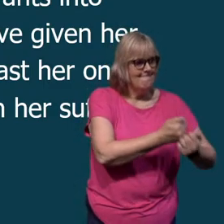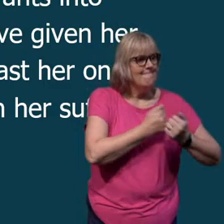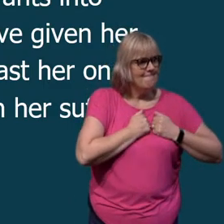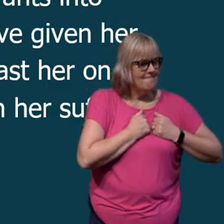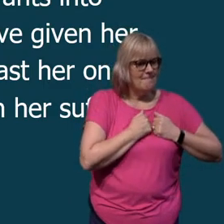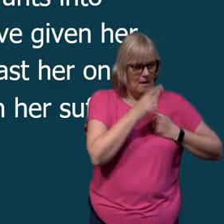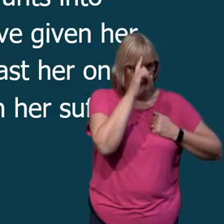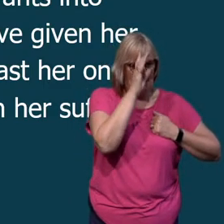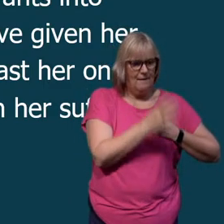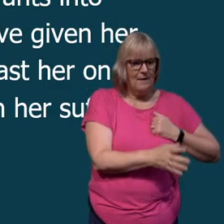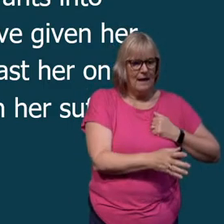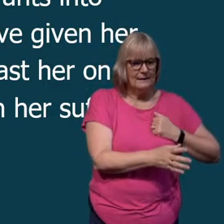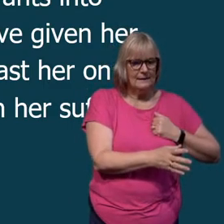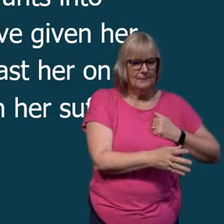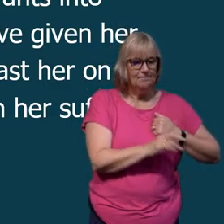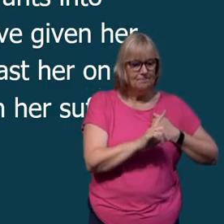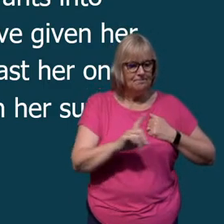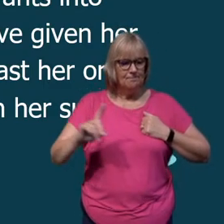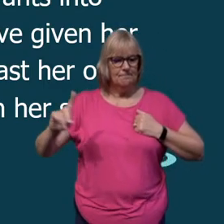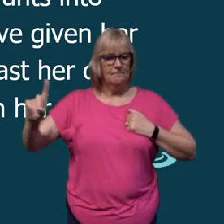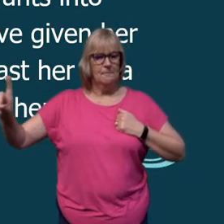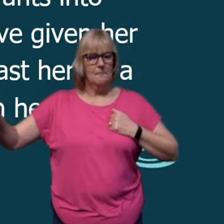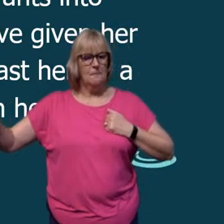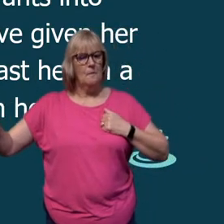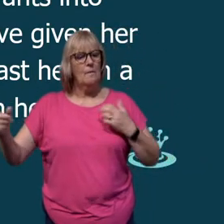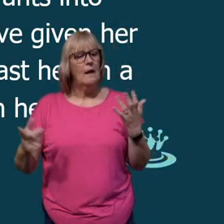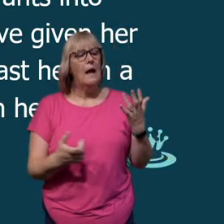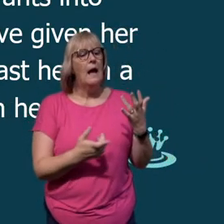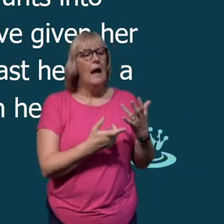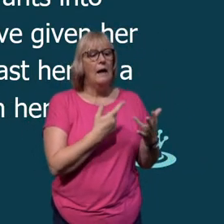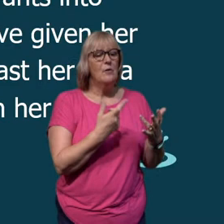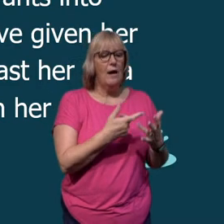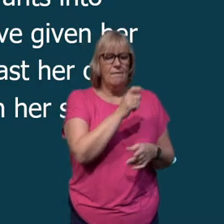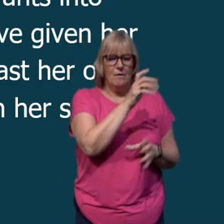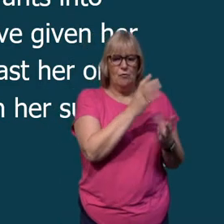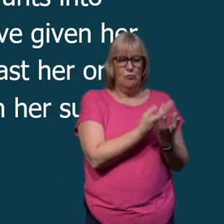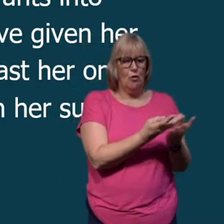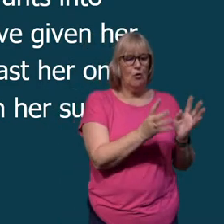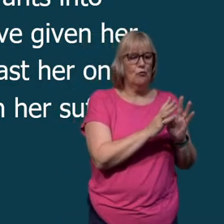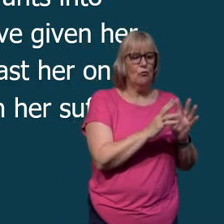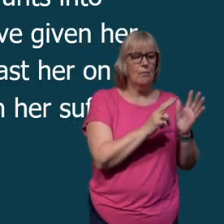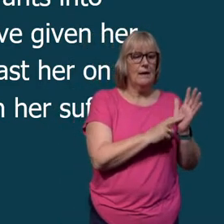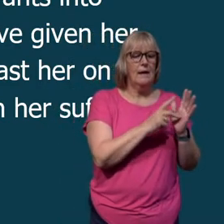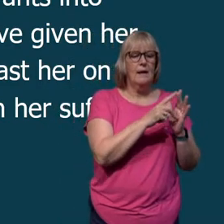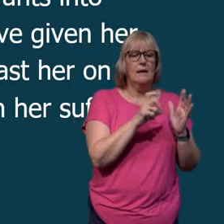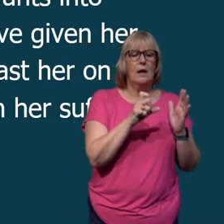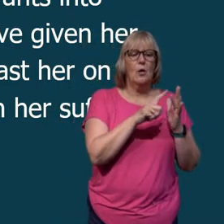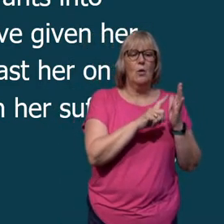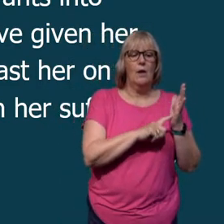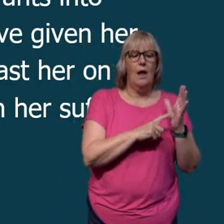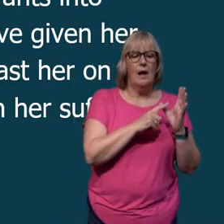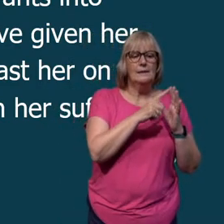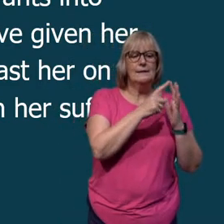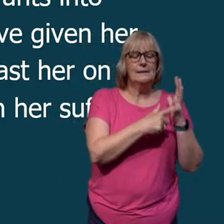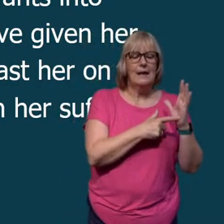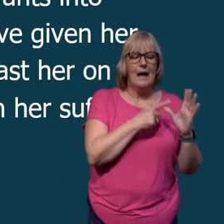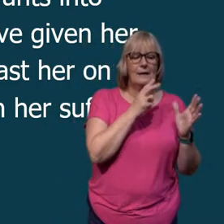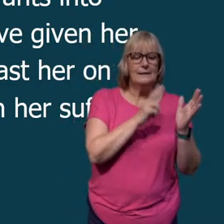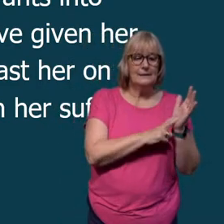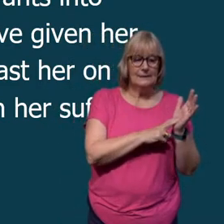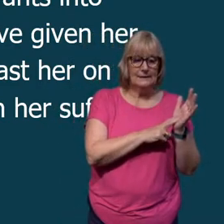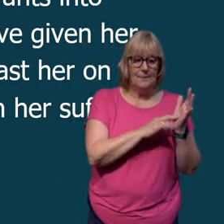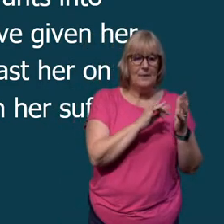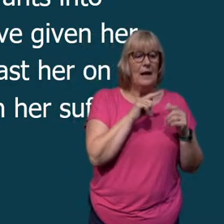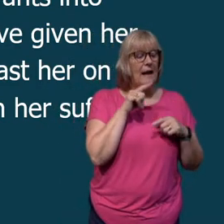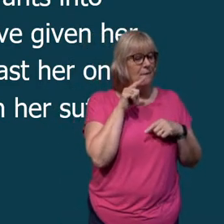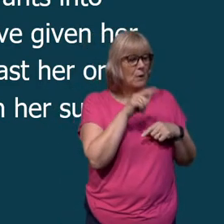the Nicolaitans. Repent, therefore, otherwise I'll come to you, will fight against them with the sword of my mouth. Now, what's interesting in Pergamum